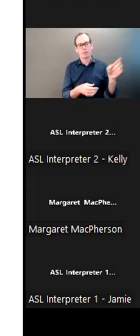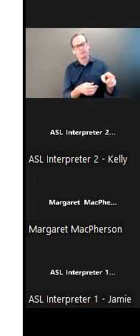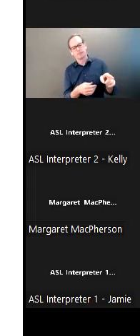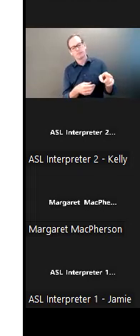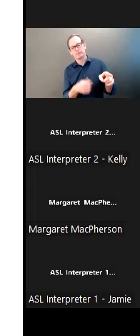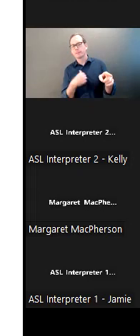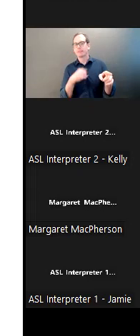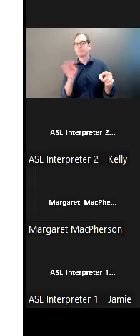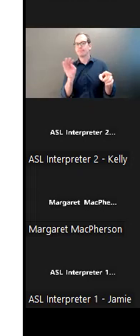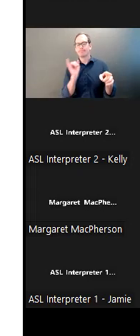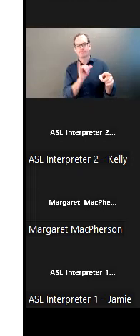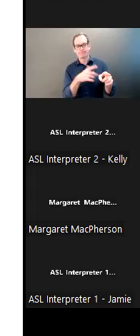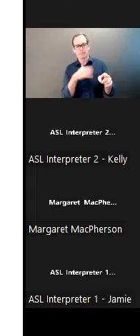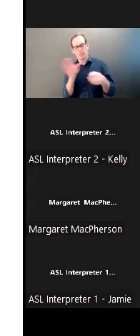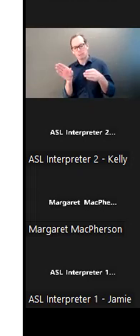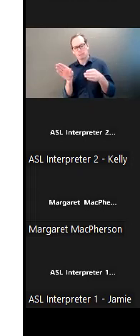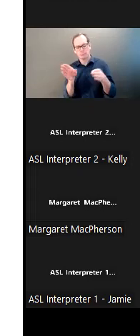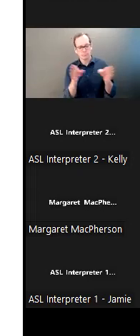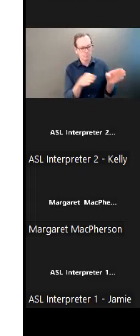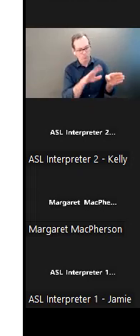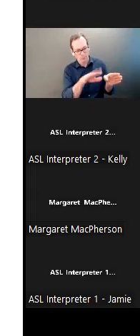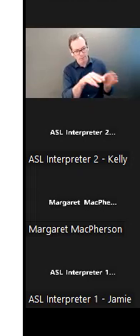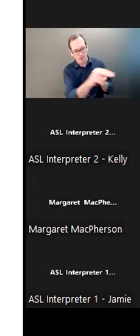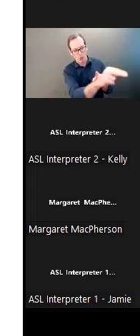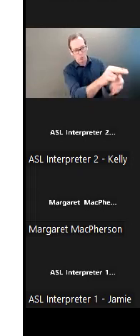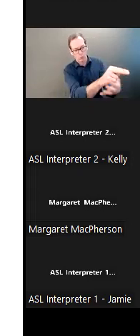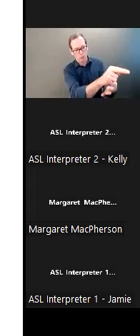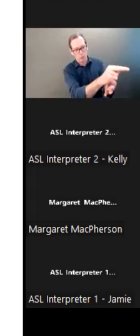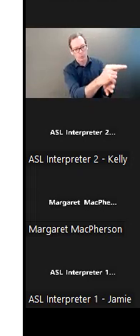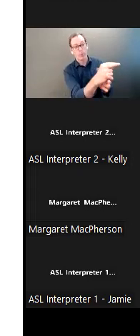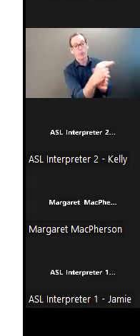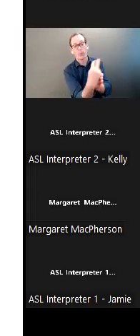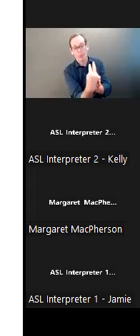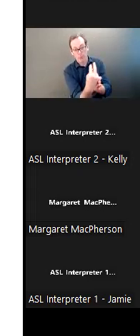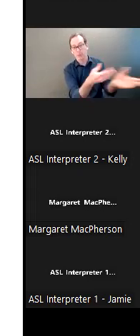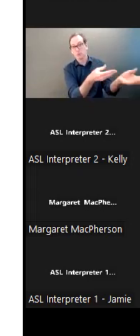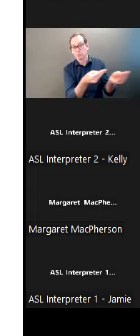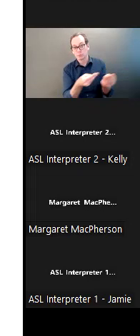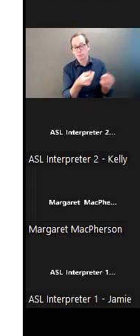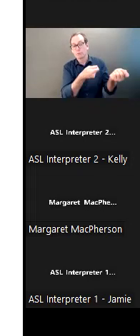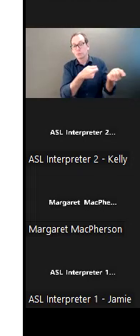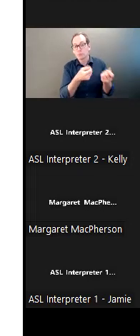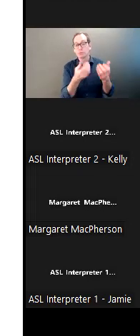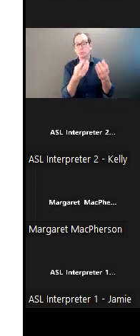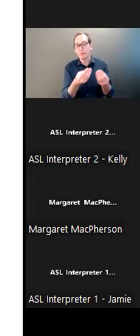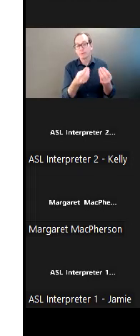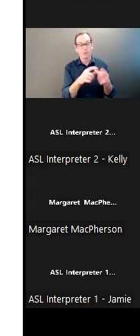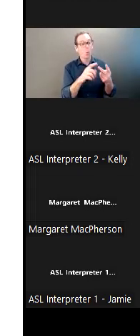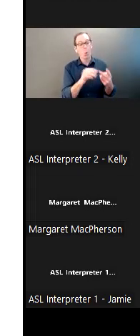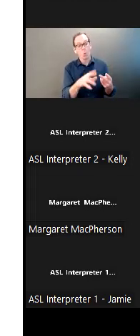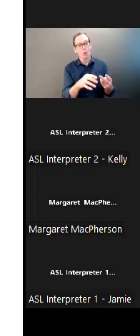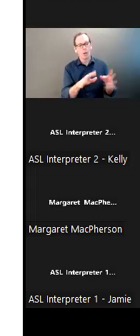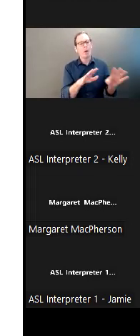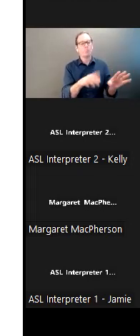to engage that person safely and sort of bring them into the conversation in that moment, or plan for a follow-up when they're in a better